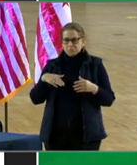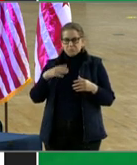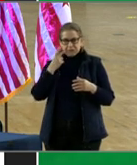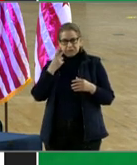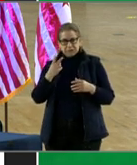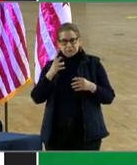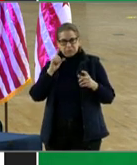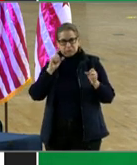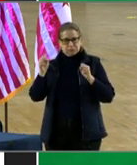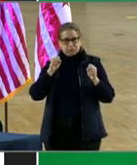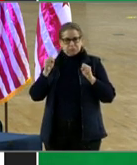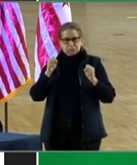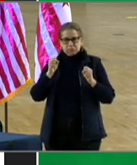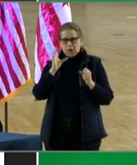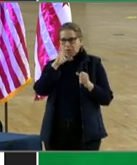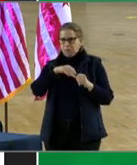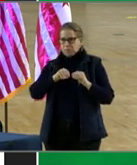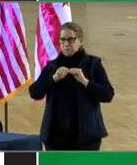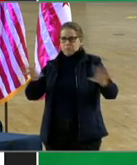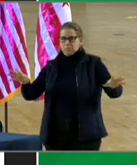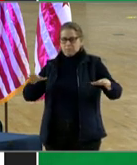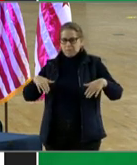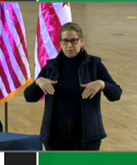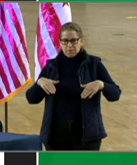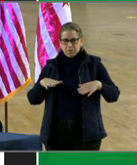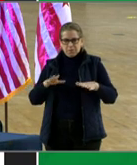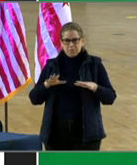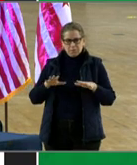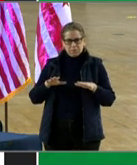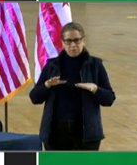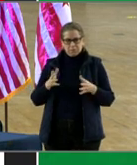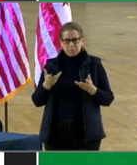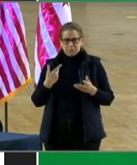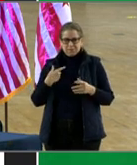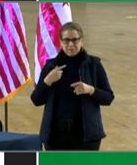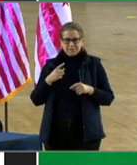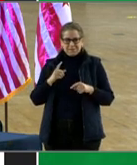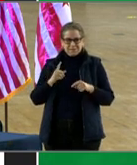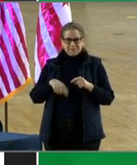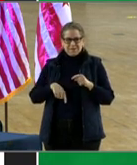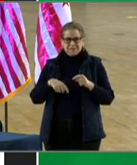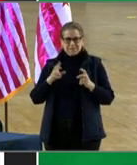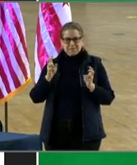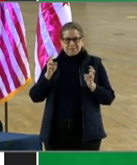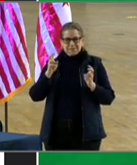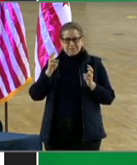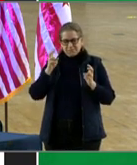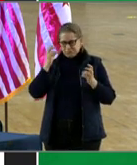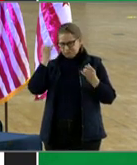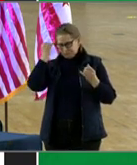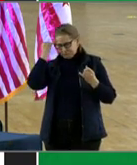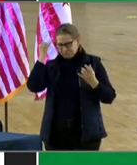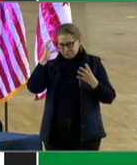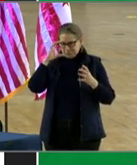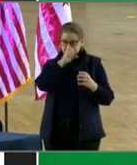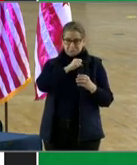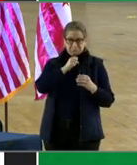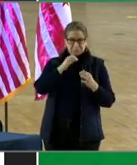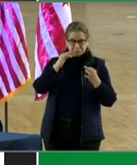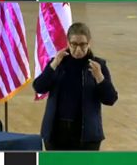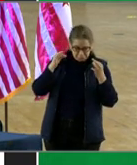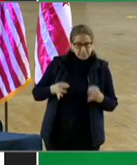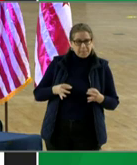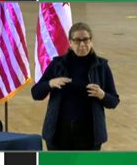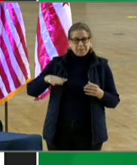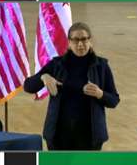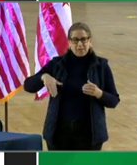we said, we asked that no, we can't draw any particular conclusions. It is a